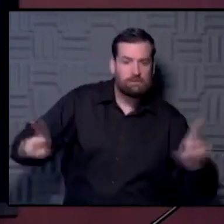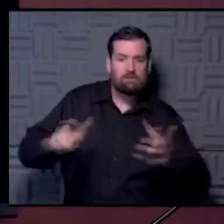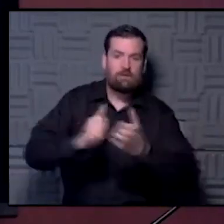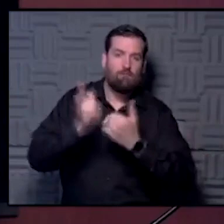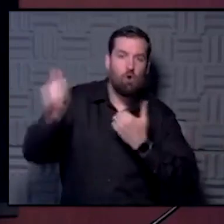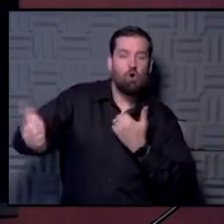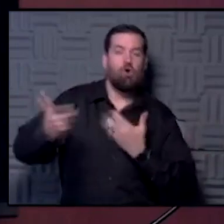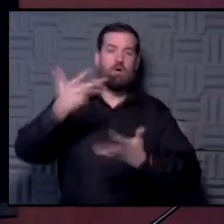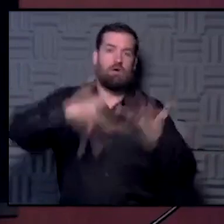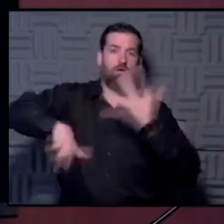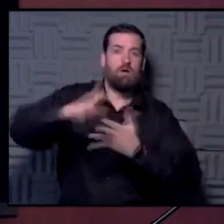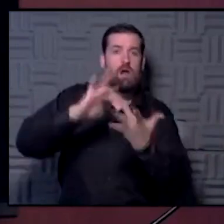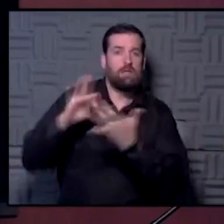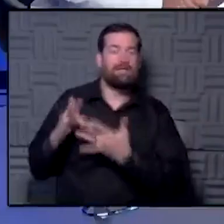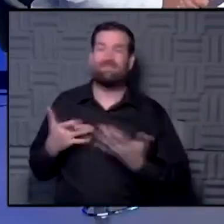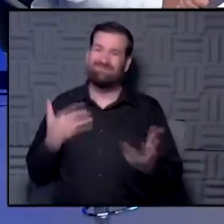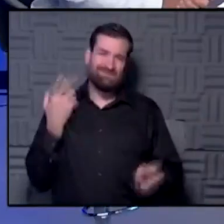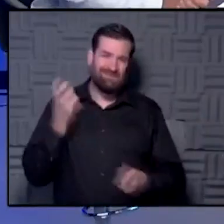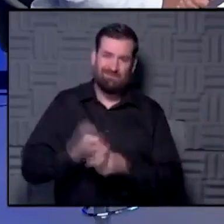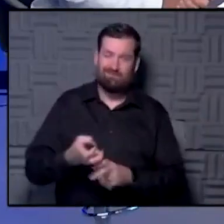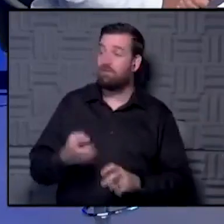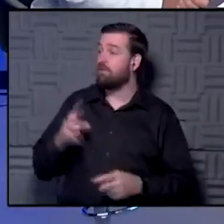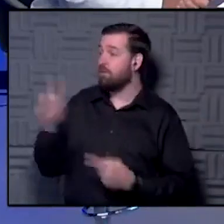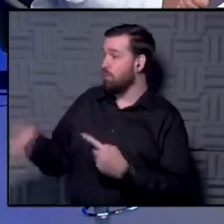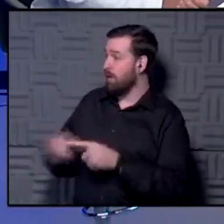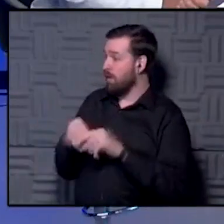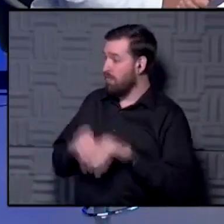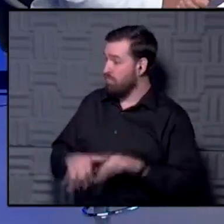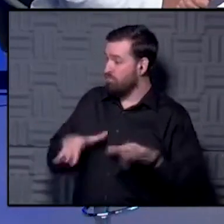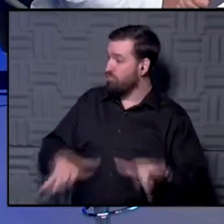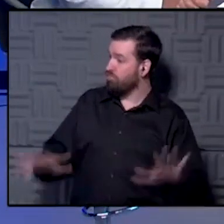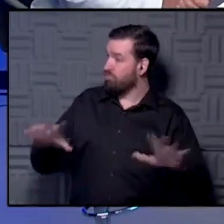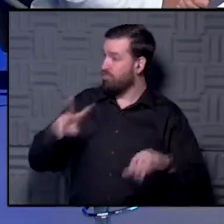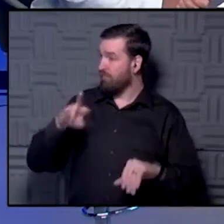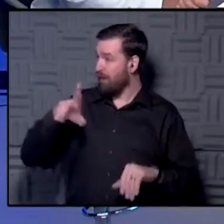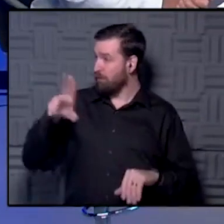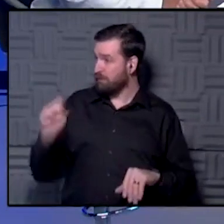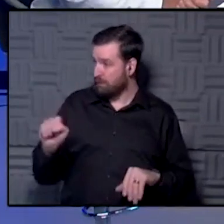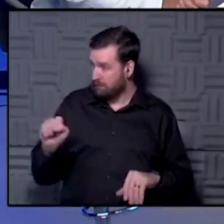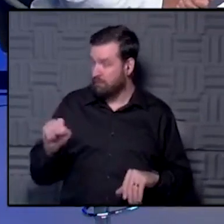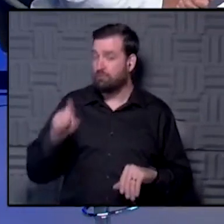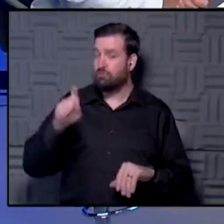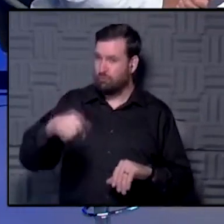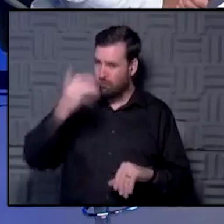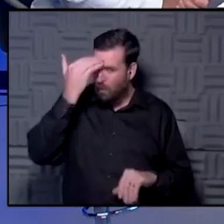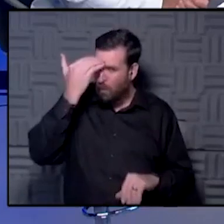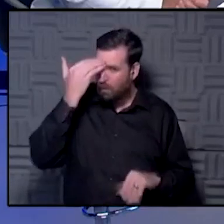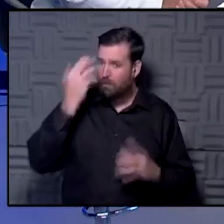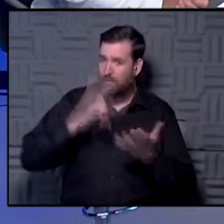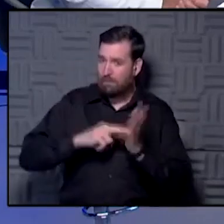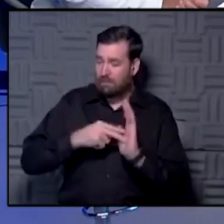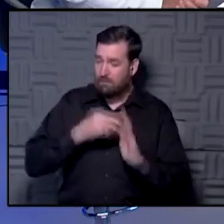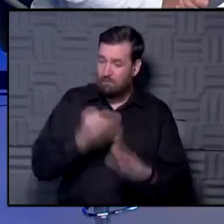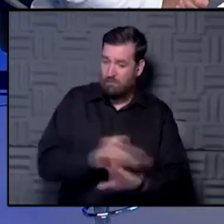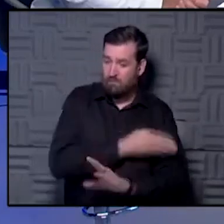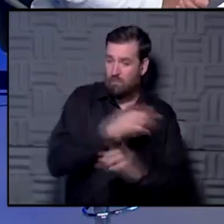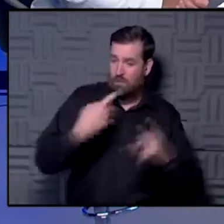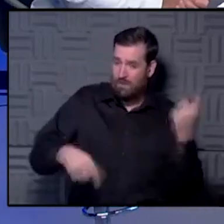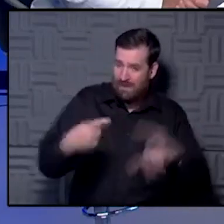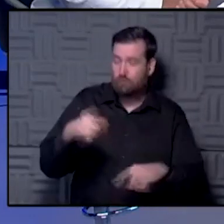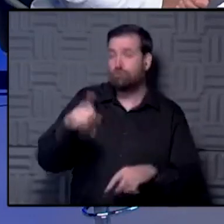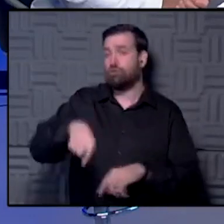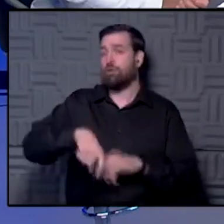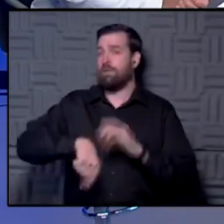what contact, it's really hard to know. And as soon as you start shedding virus, you should be testing positive. So if they got tested before the debate, you should have been negative. And so that, I